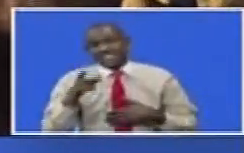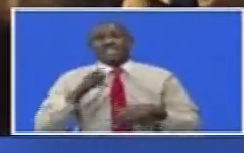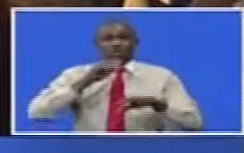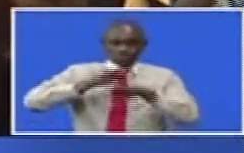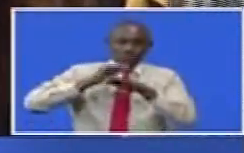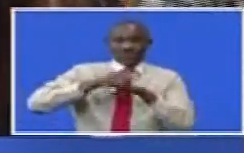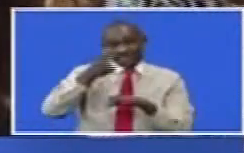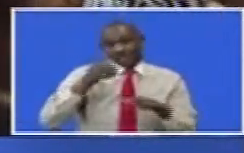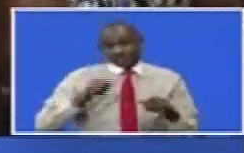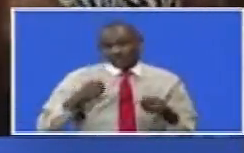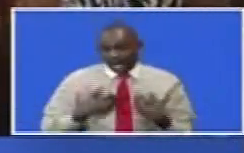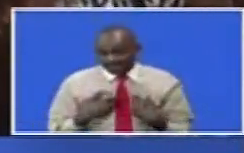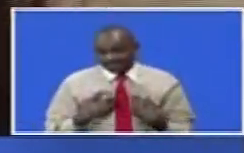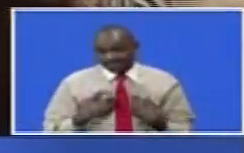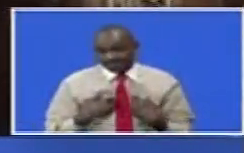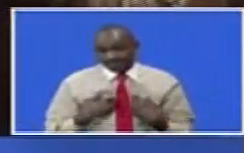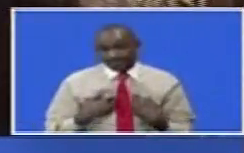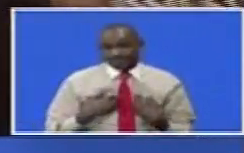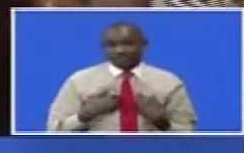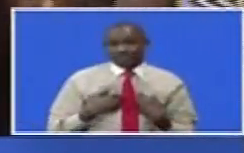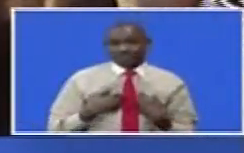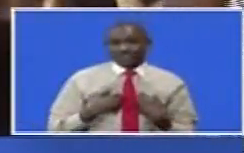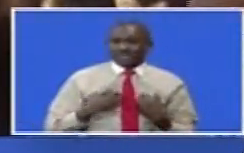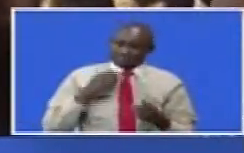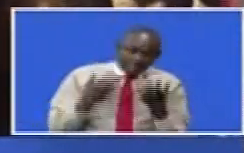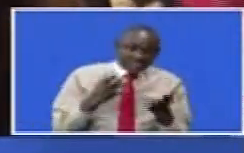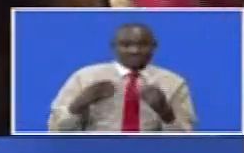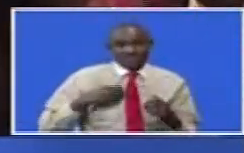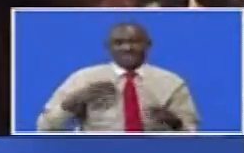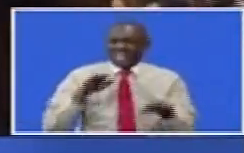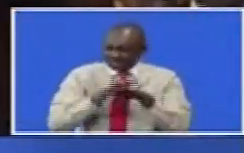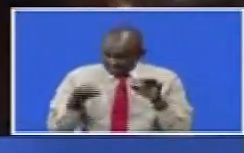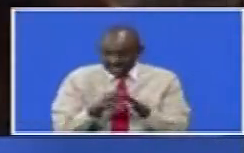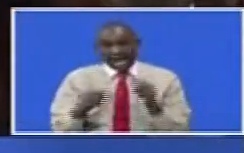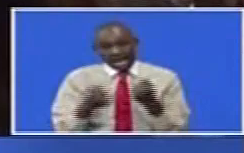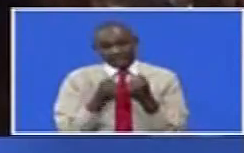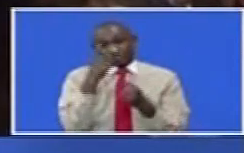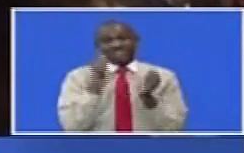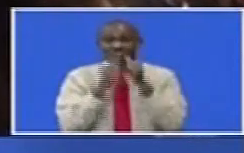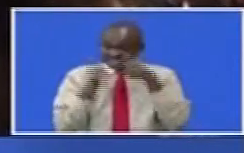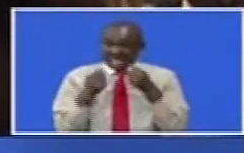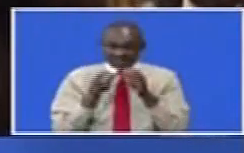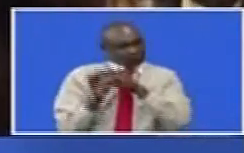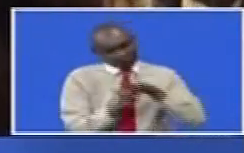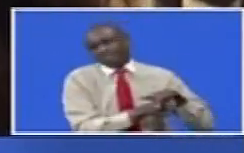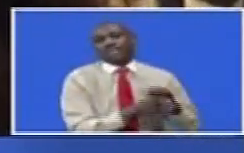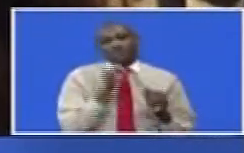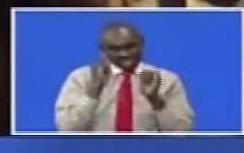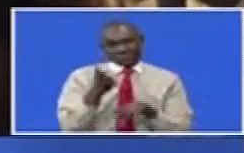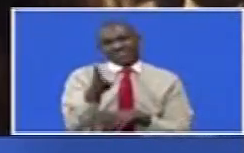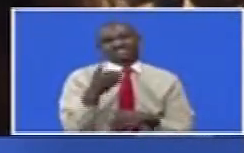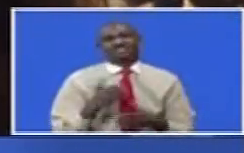things. 2015 is the past. We want to look to blessings and everything that 2016 has to bring. What are you looking for